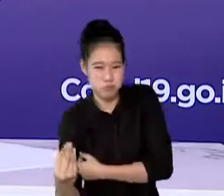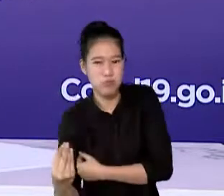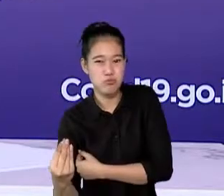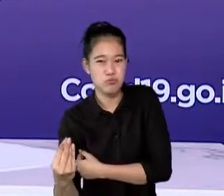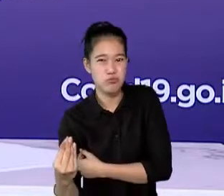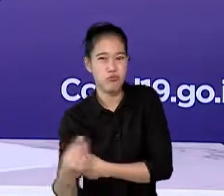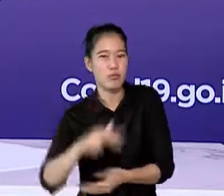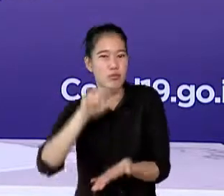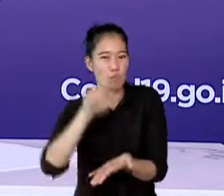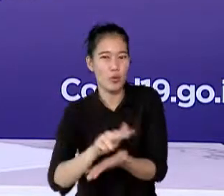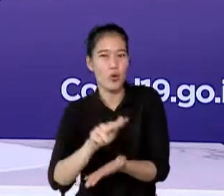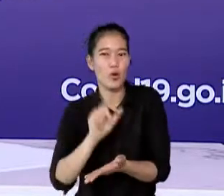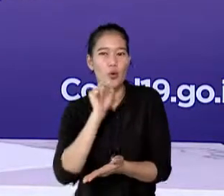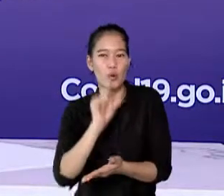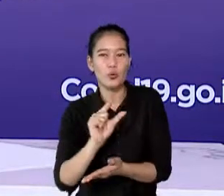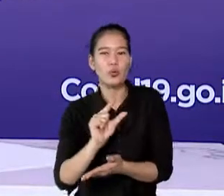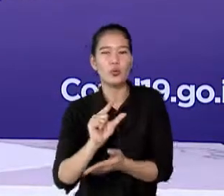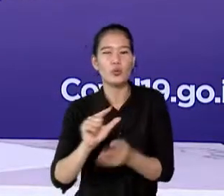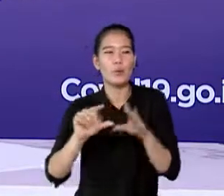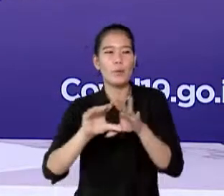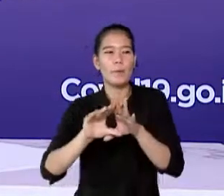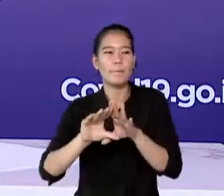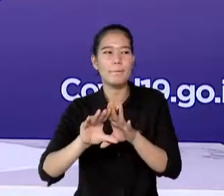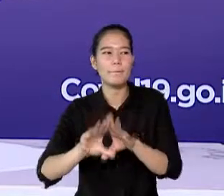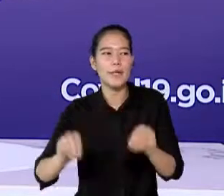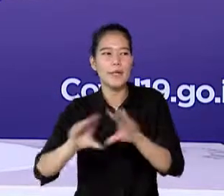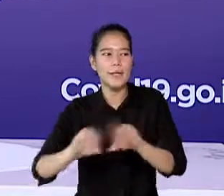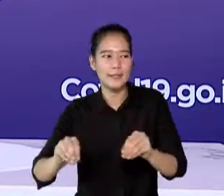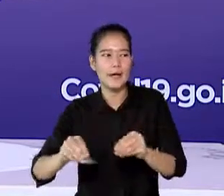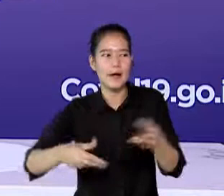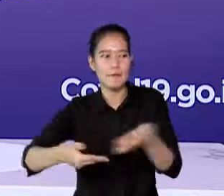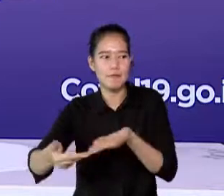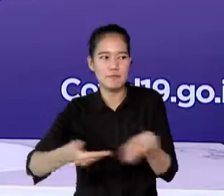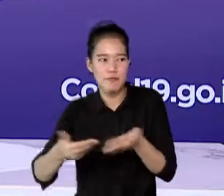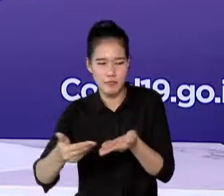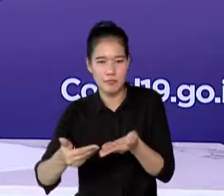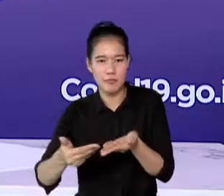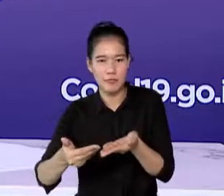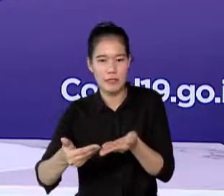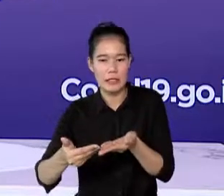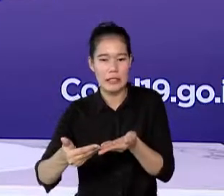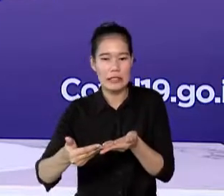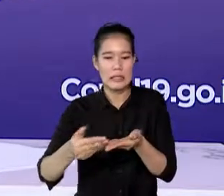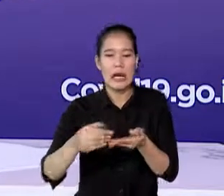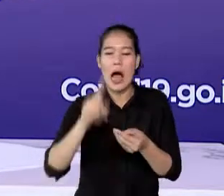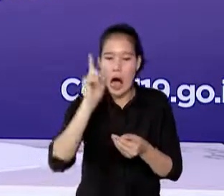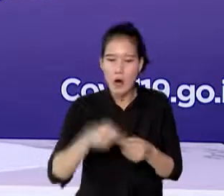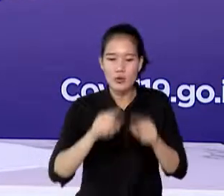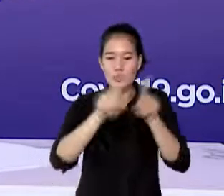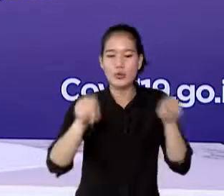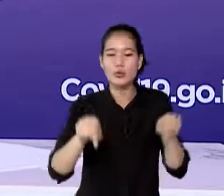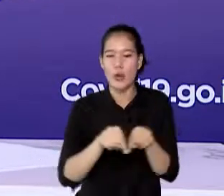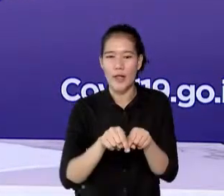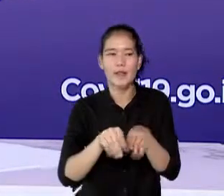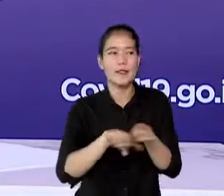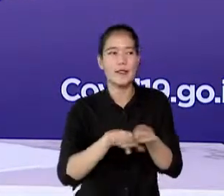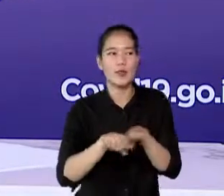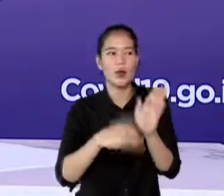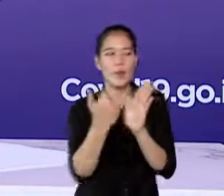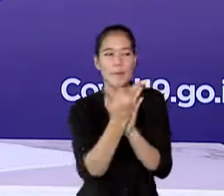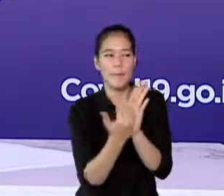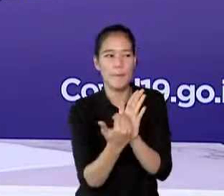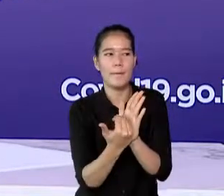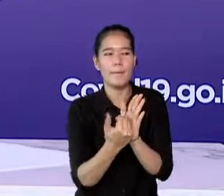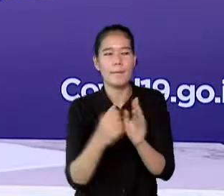also applies to civil servants in accordance with the circular letter, the Menpan RB number 8